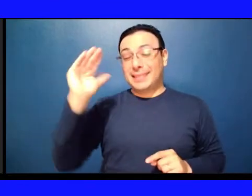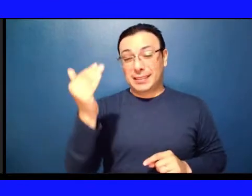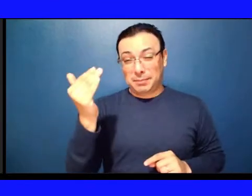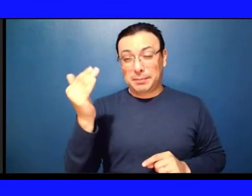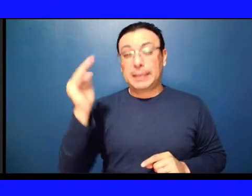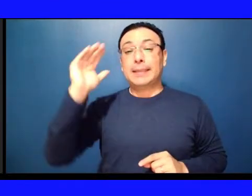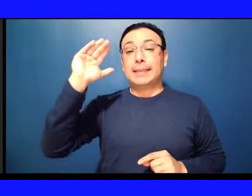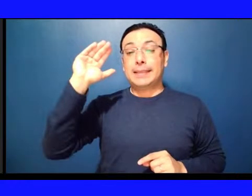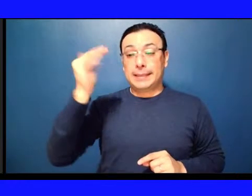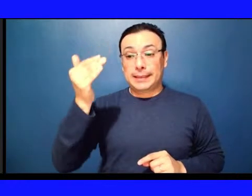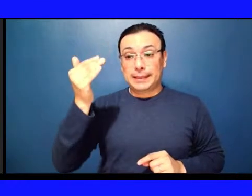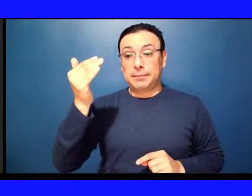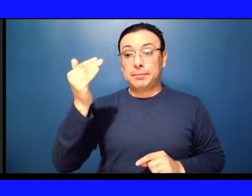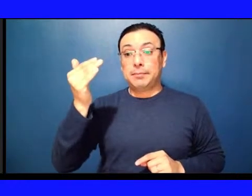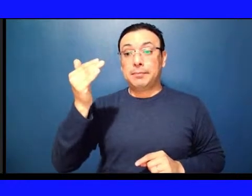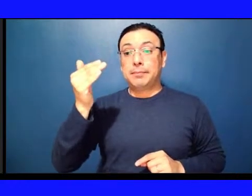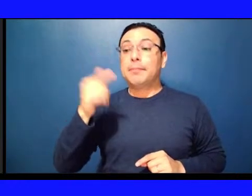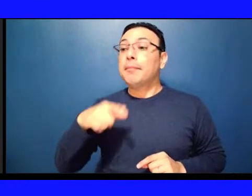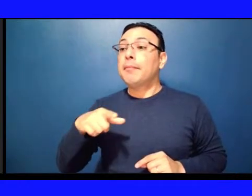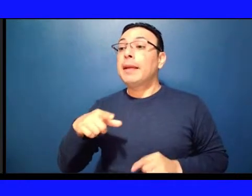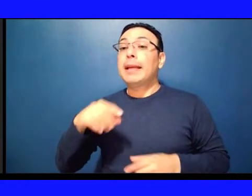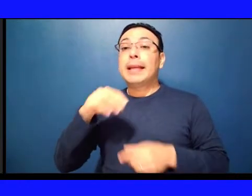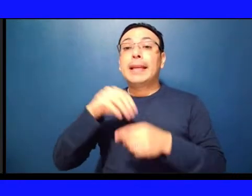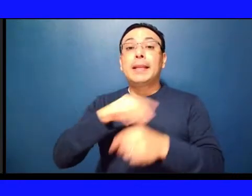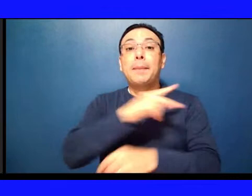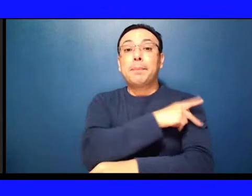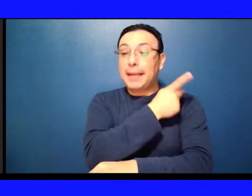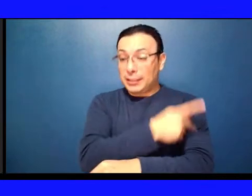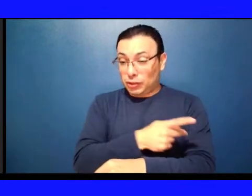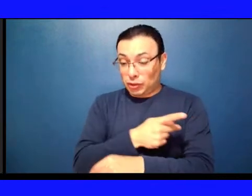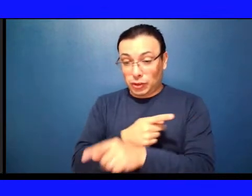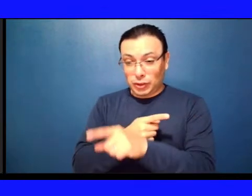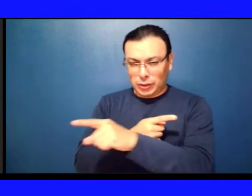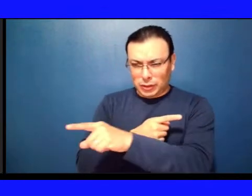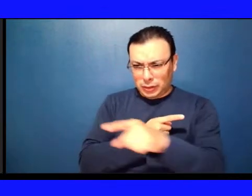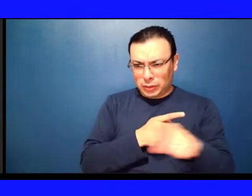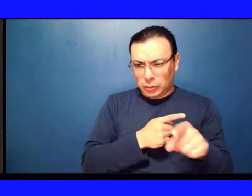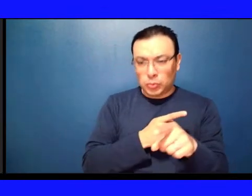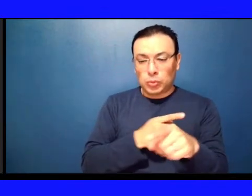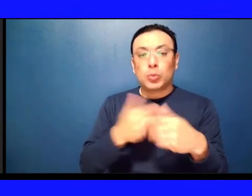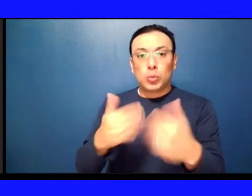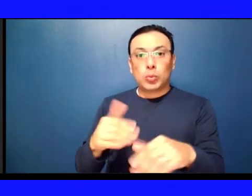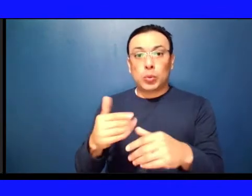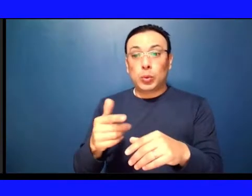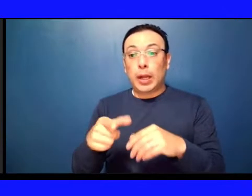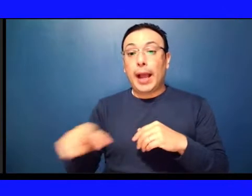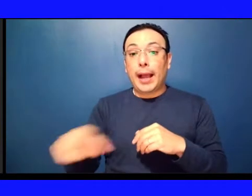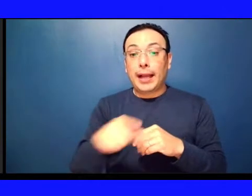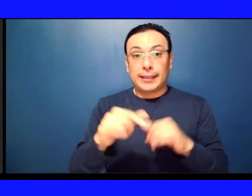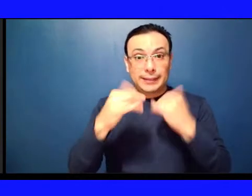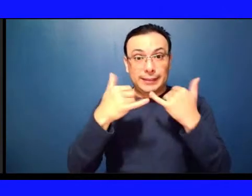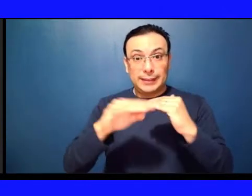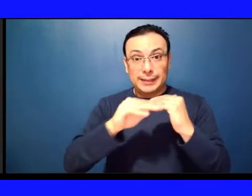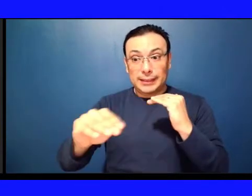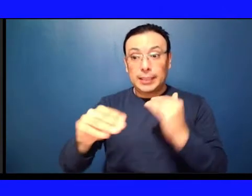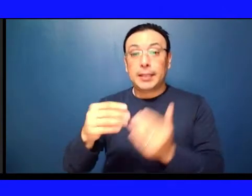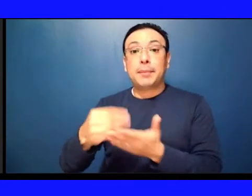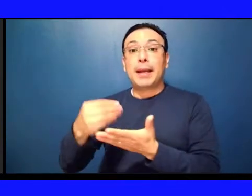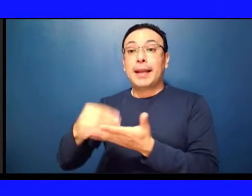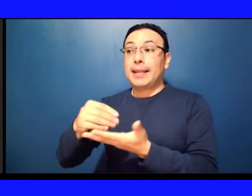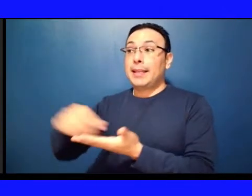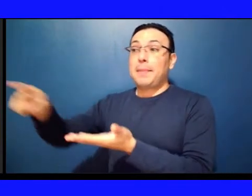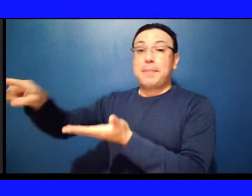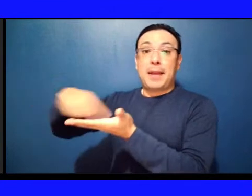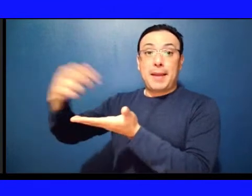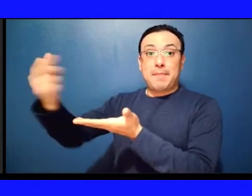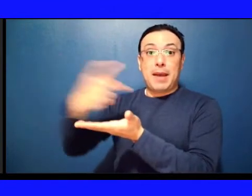for a sustained period of time. But certainly, in the finance committee, talking with you and John about whether